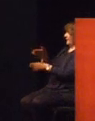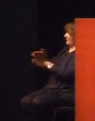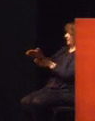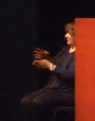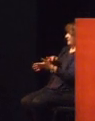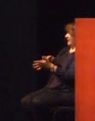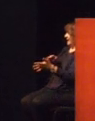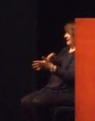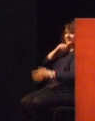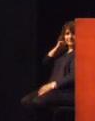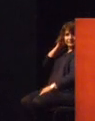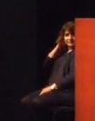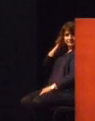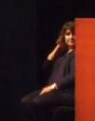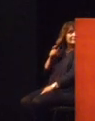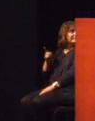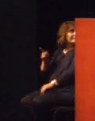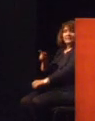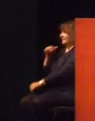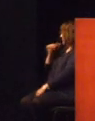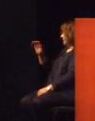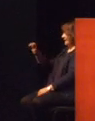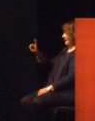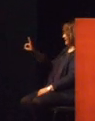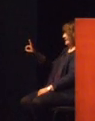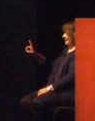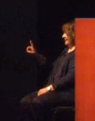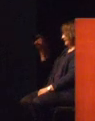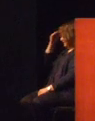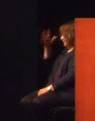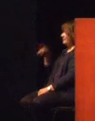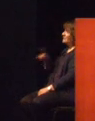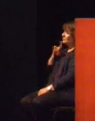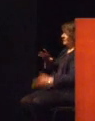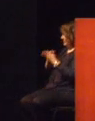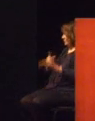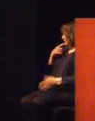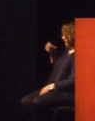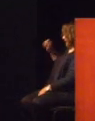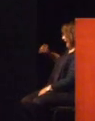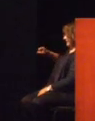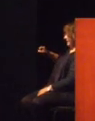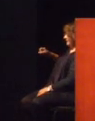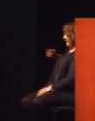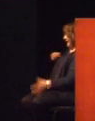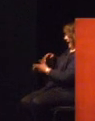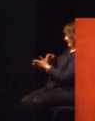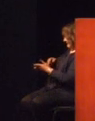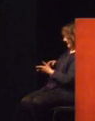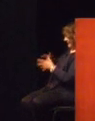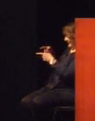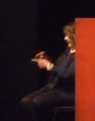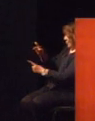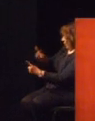study. And this is not on EDD data. This is really the student saying, yes, I studied